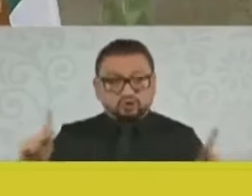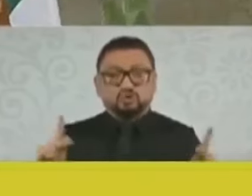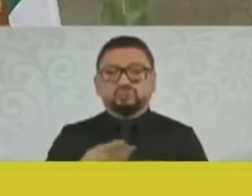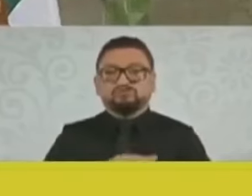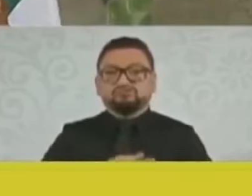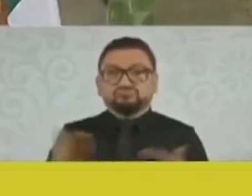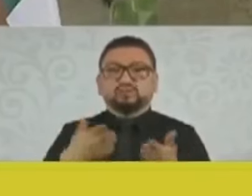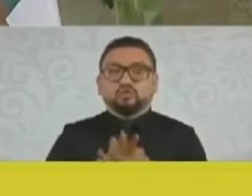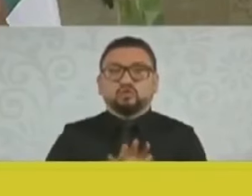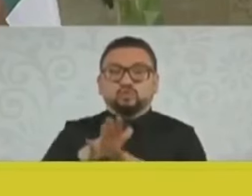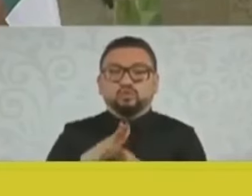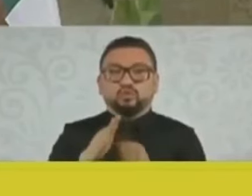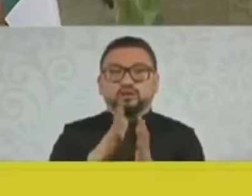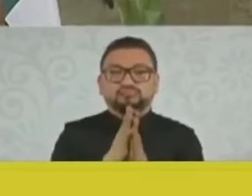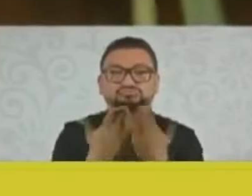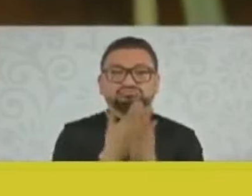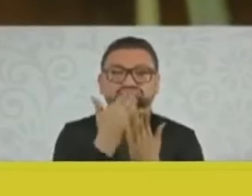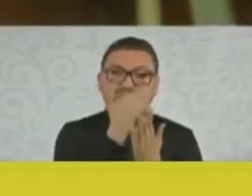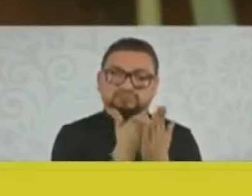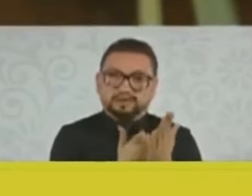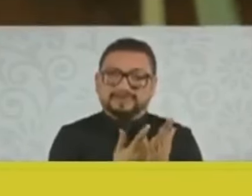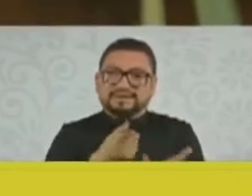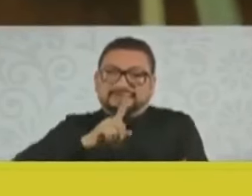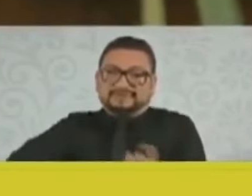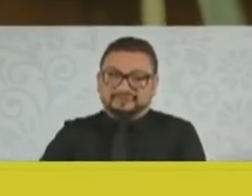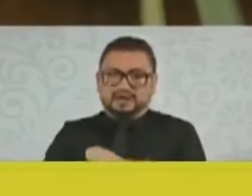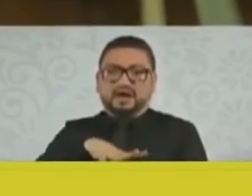well, all of the citizens, will be given